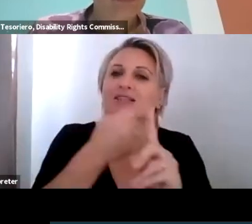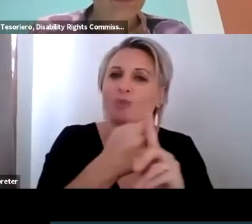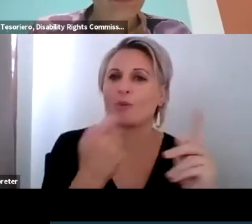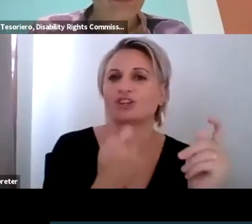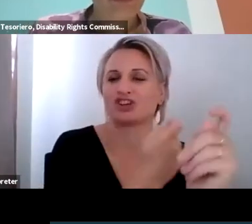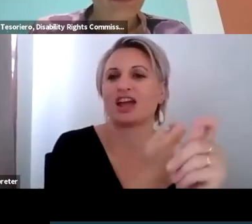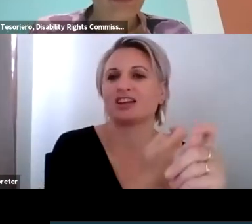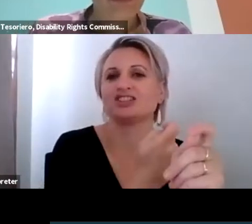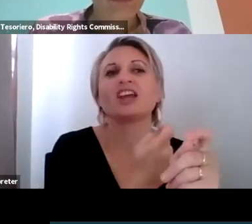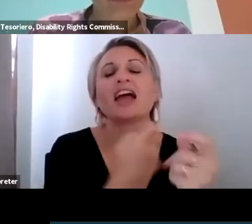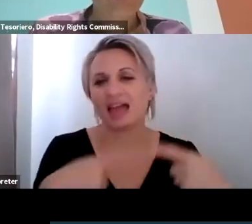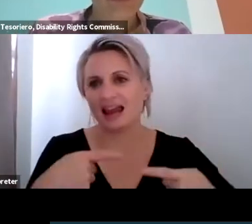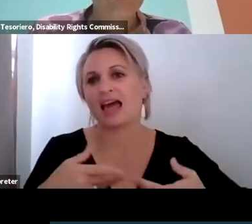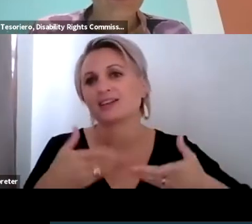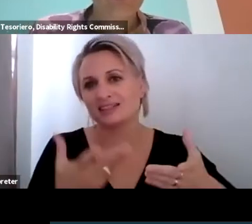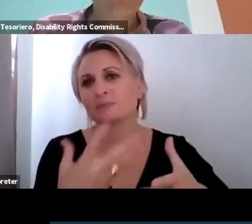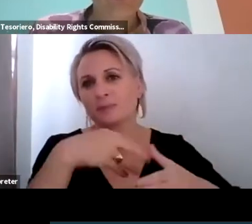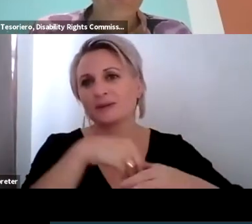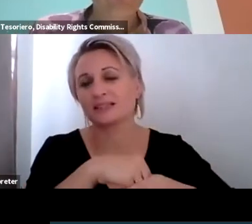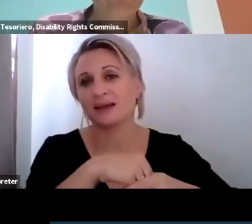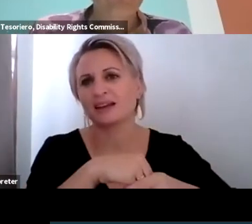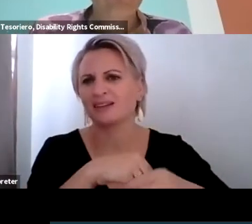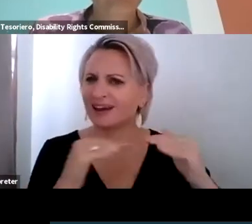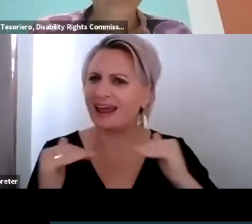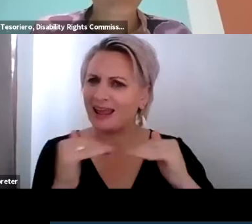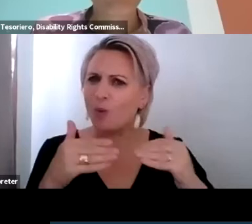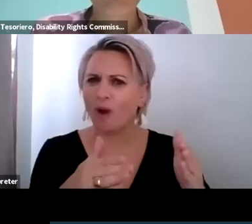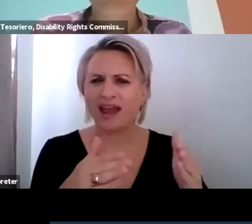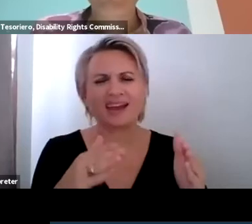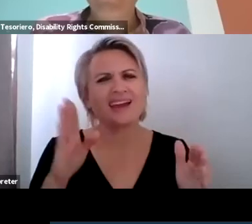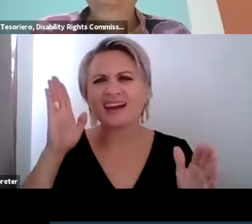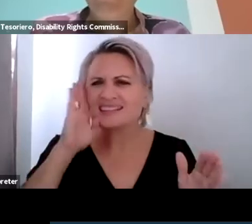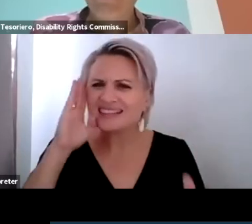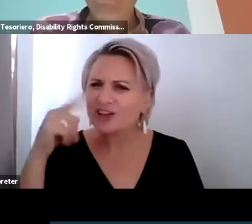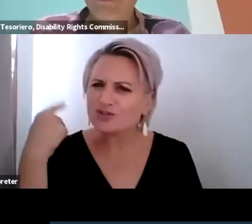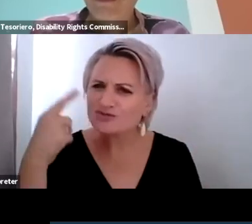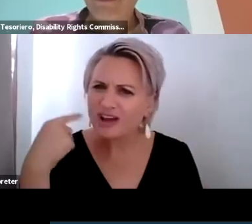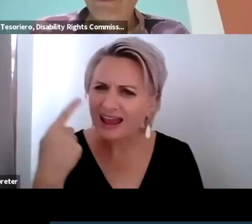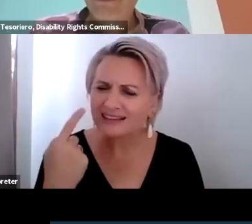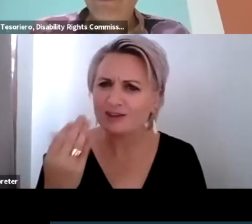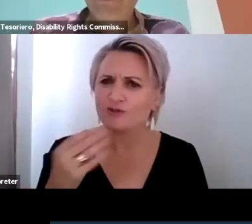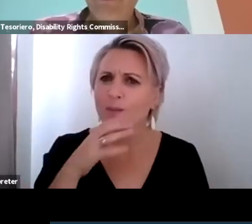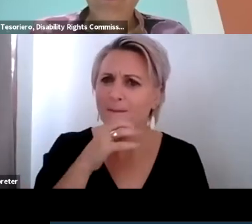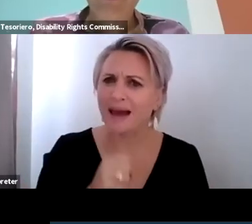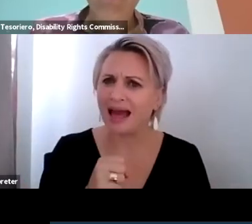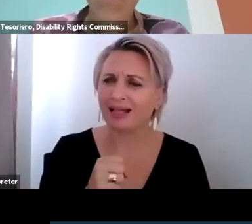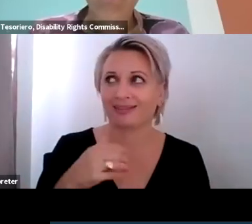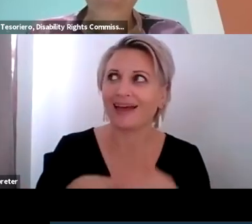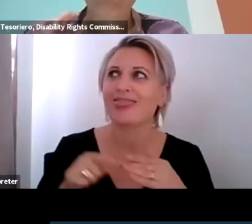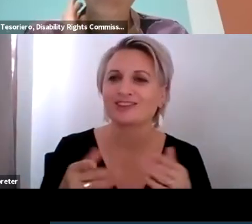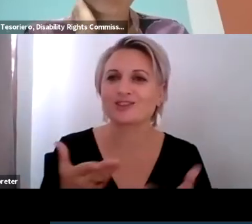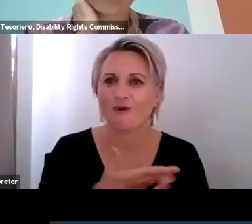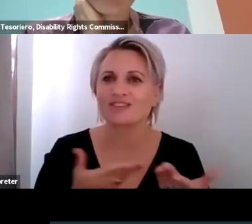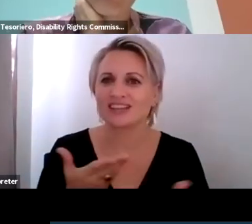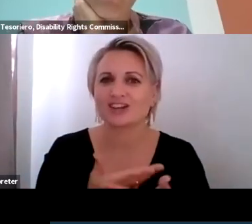allows them to participate equitably in it. It sounds ridiculous coming out of the mouth of a male in this conversation, but